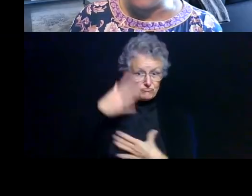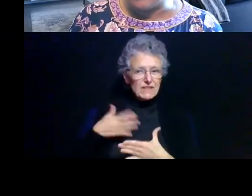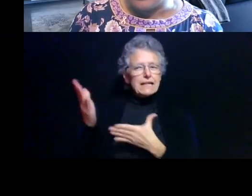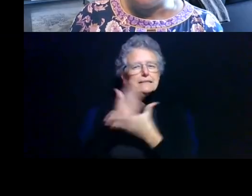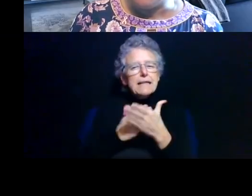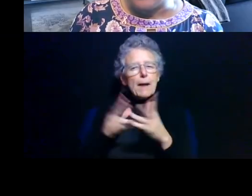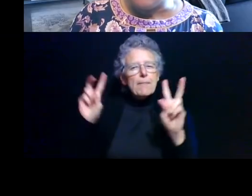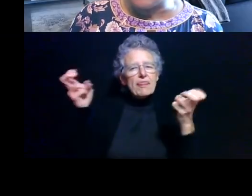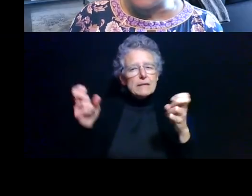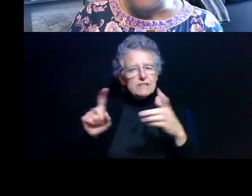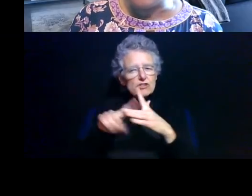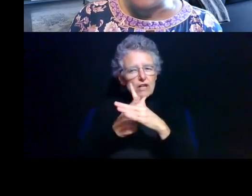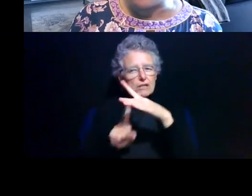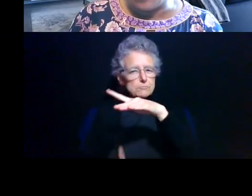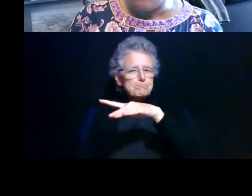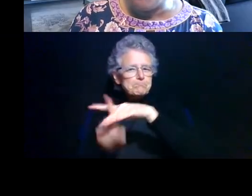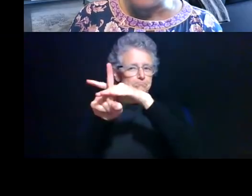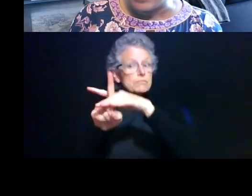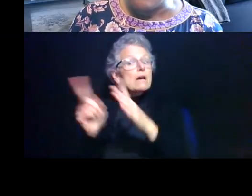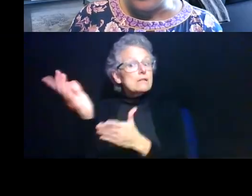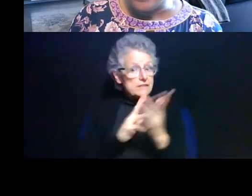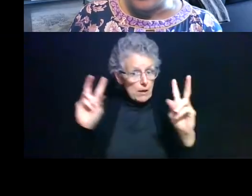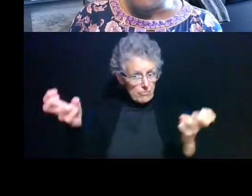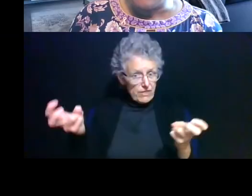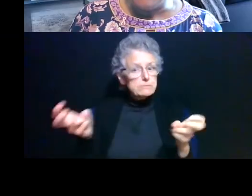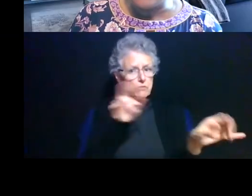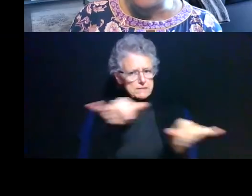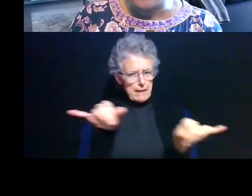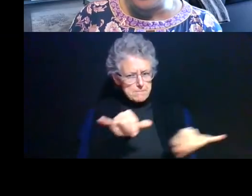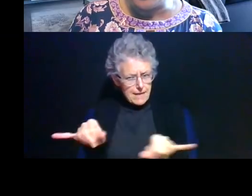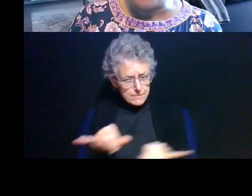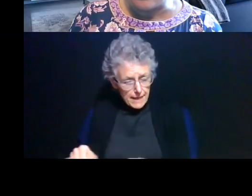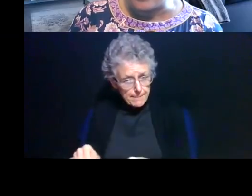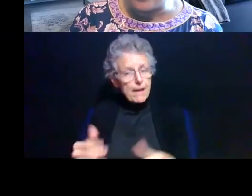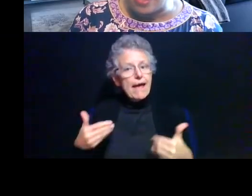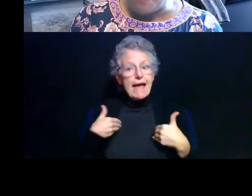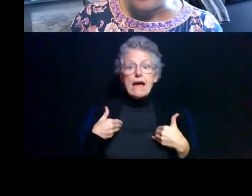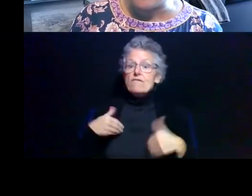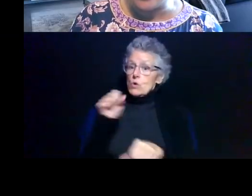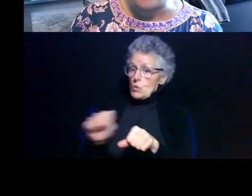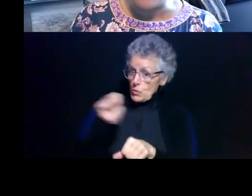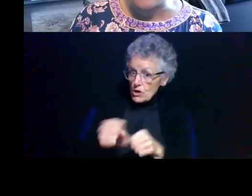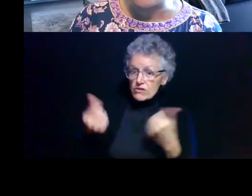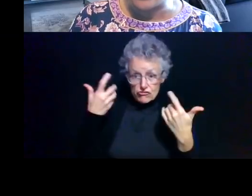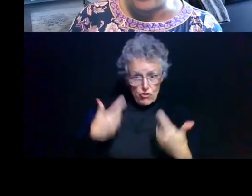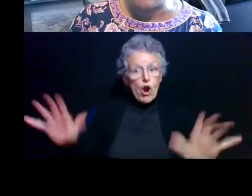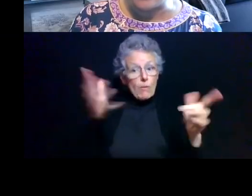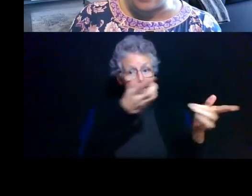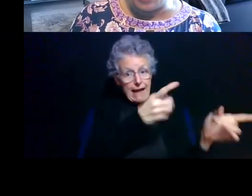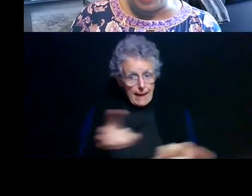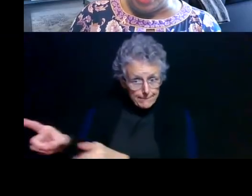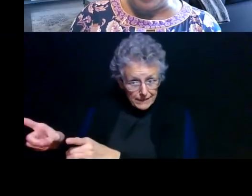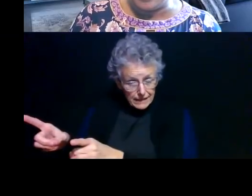themes. And we found that some of the themes are overlapping and that there is existing work that is already taking place at